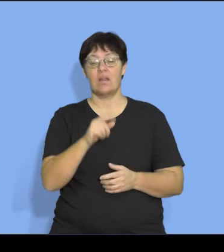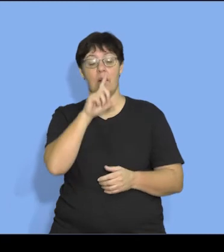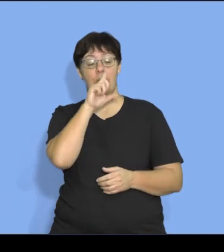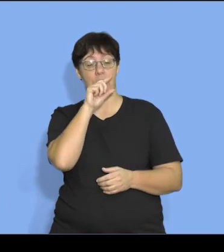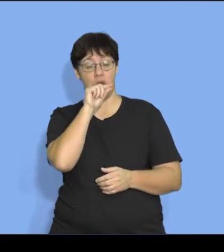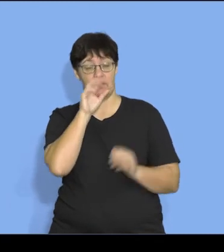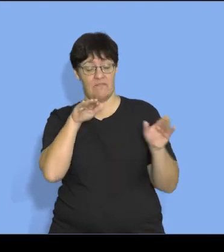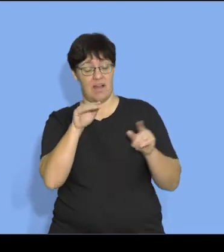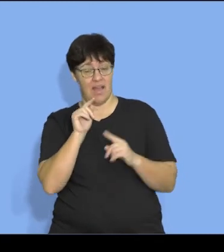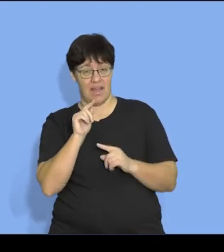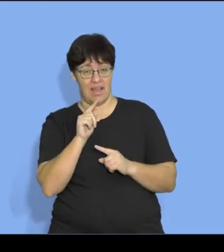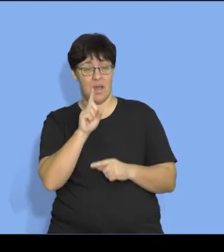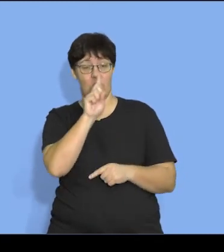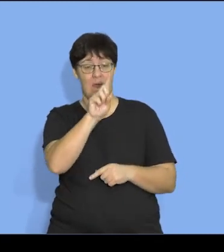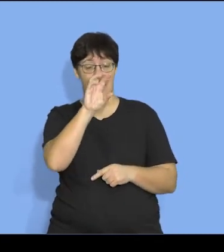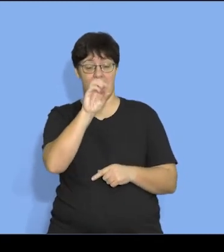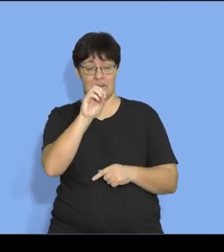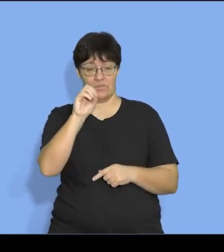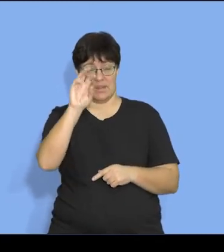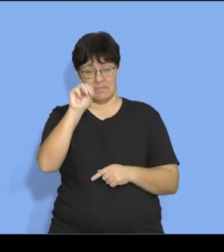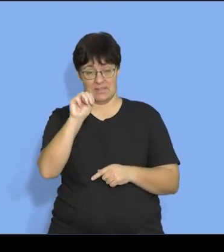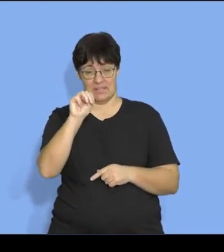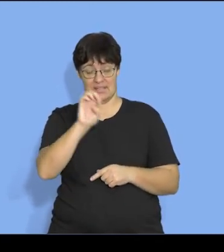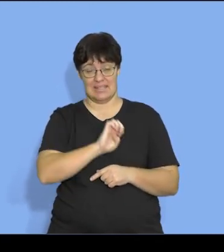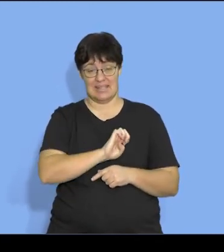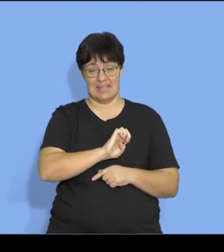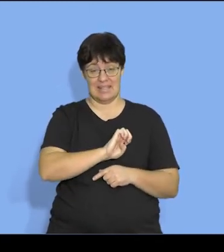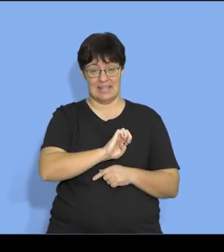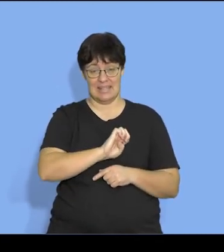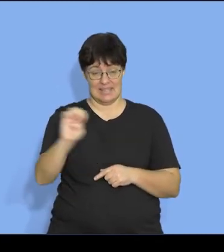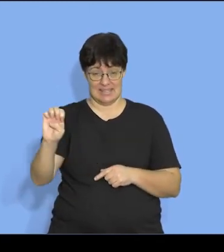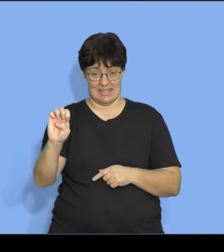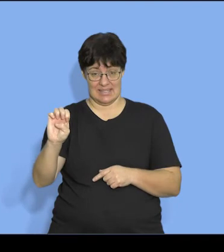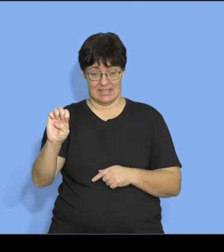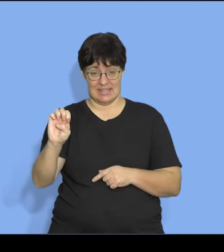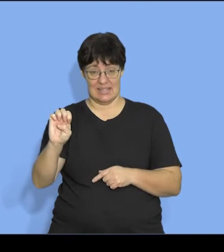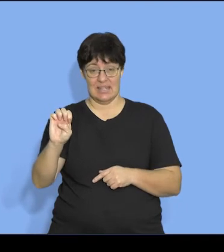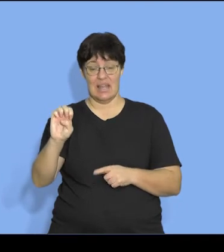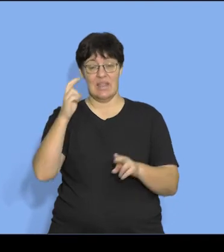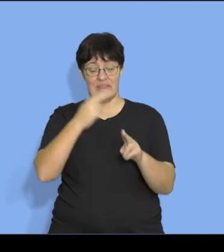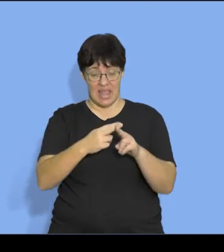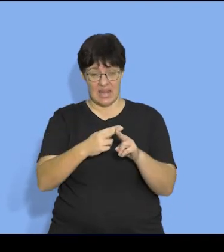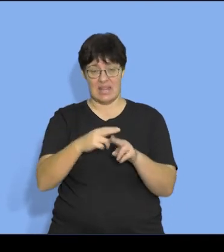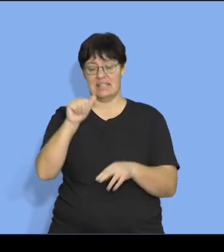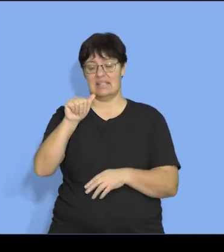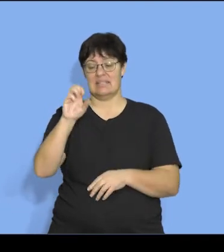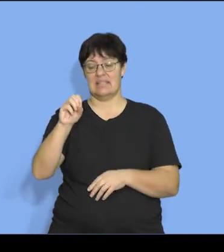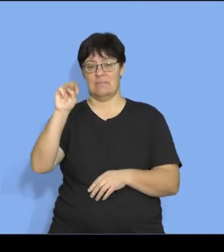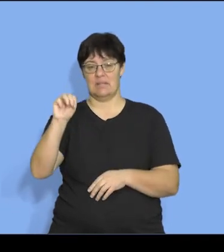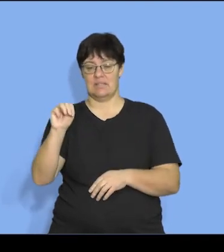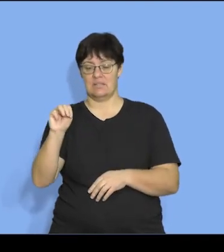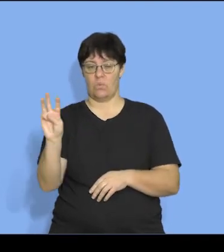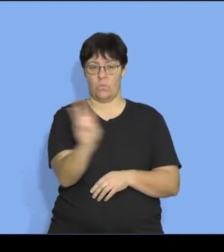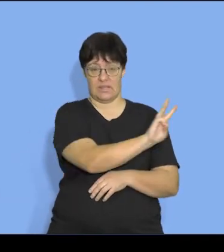flies 100 meters east. Then it flies 60 meters west. So the questions